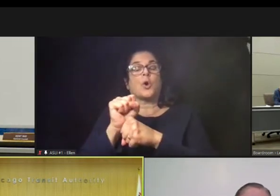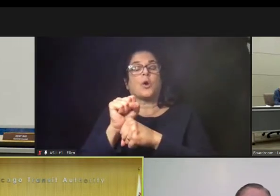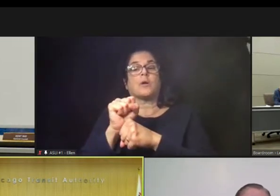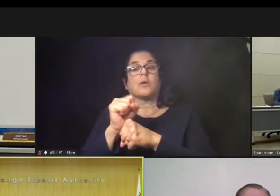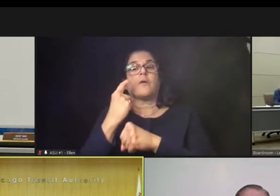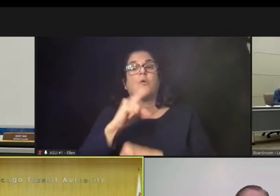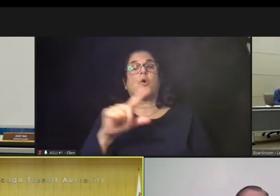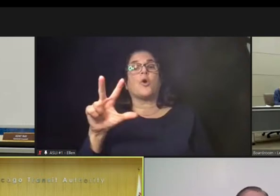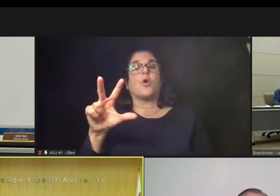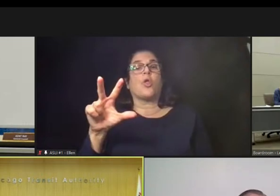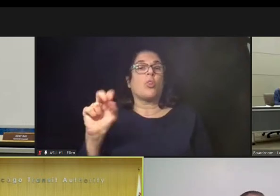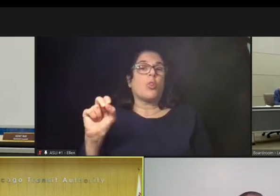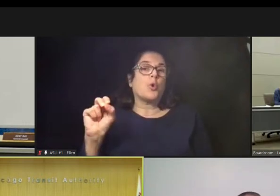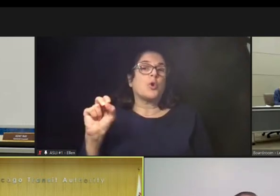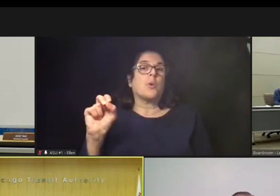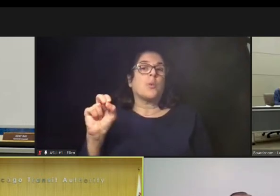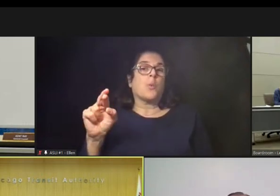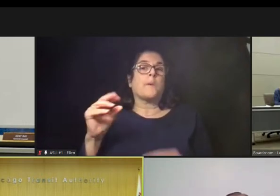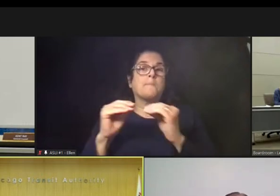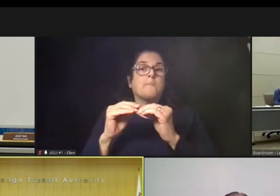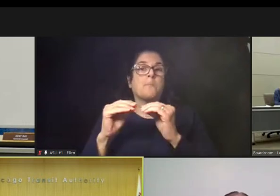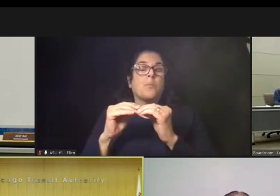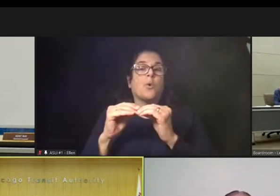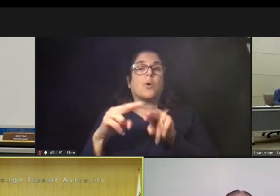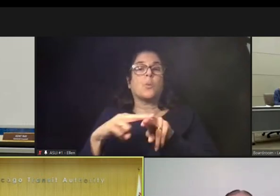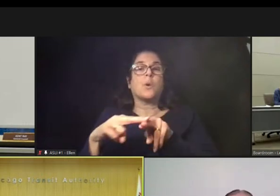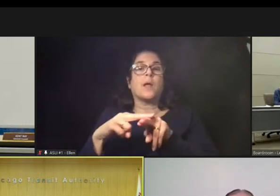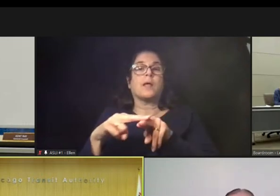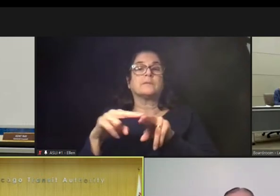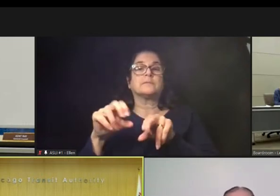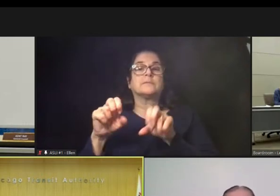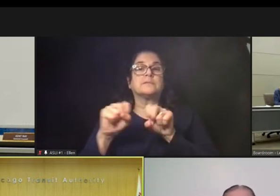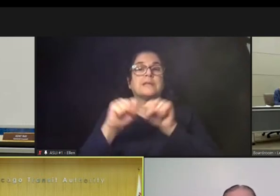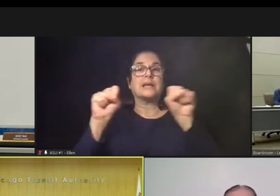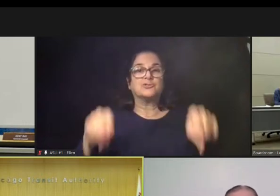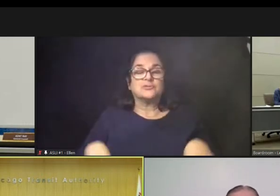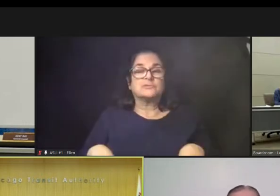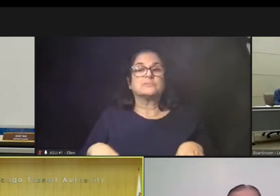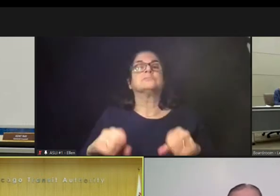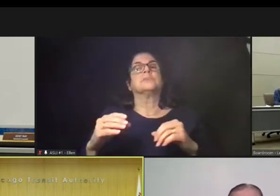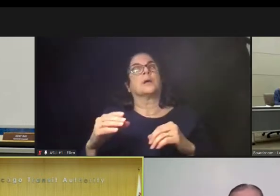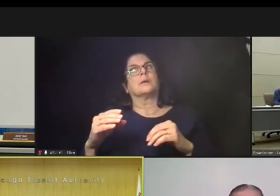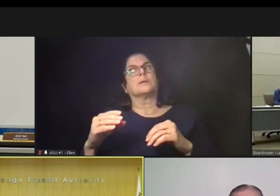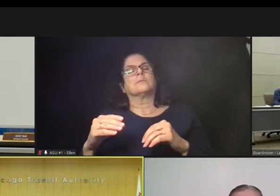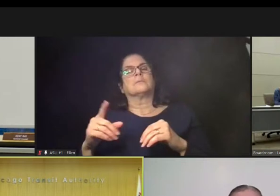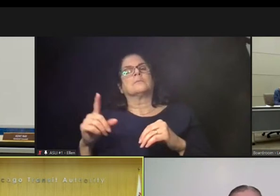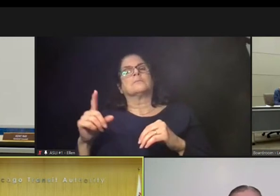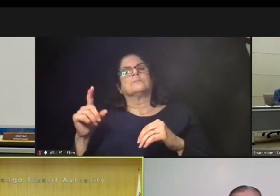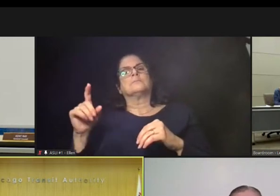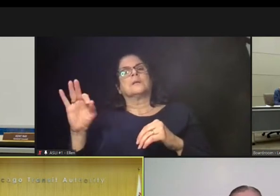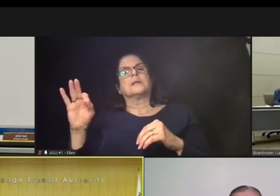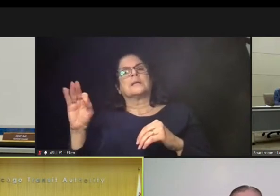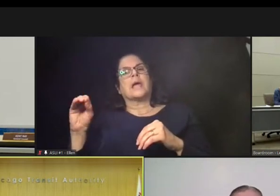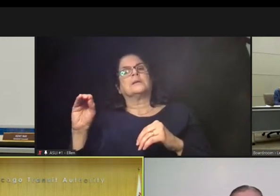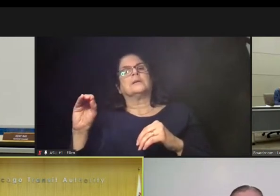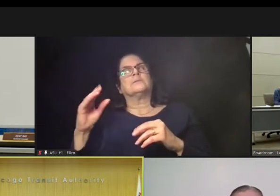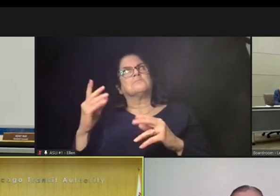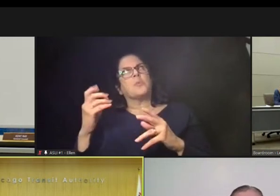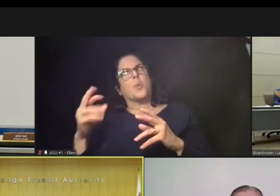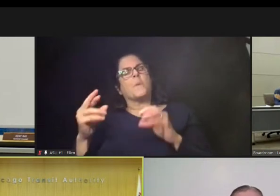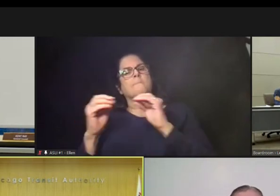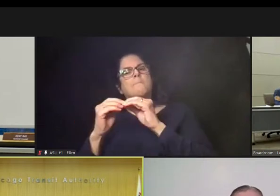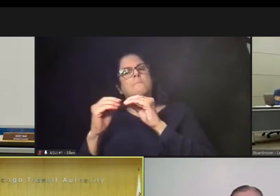rail stations that were scheduled to receive extensive improvements and more than 90 stations that were slated to receive painting and lighting improvements this